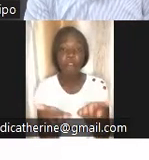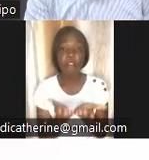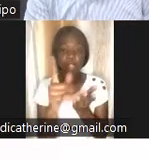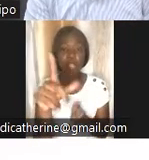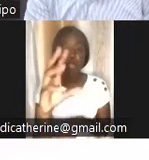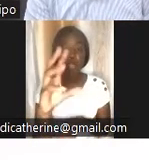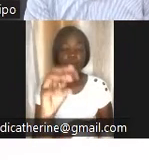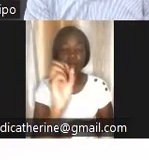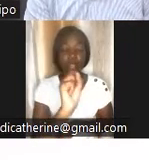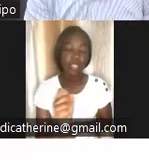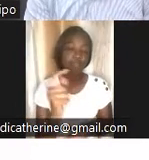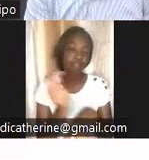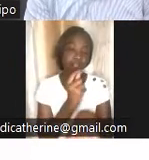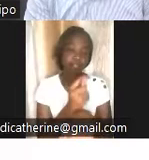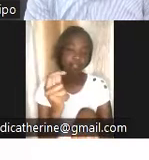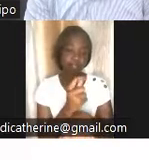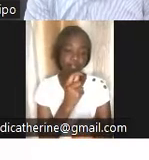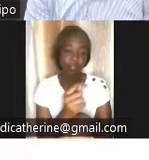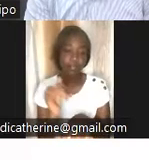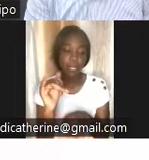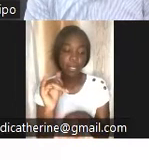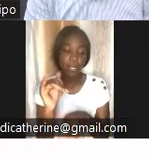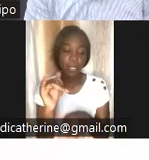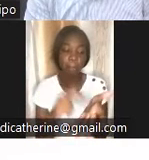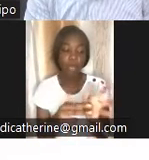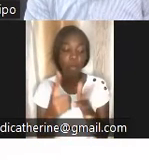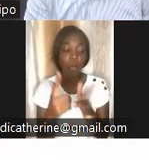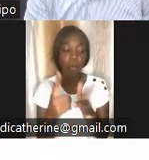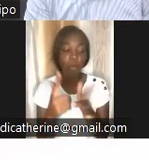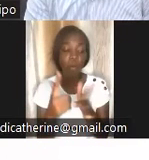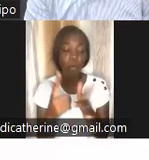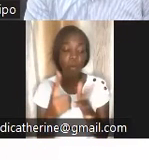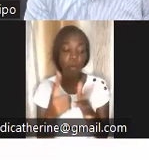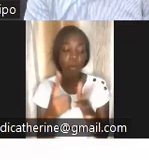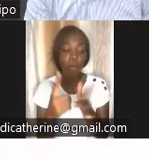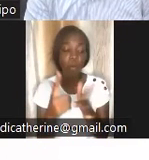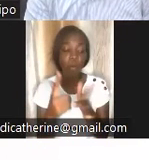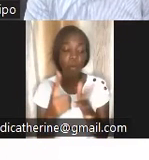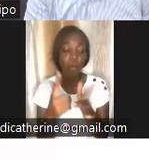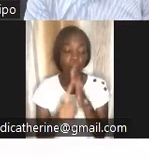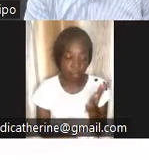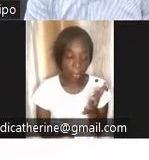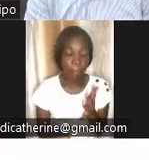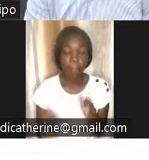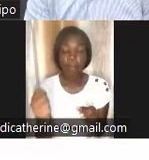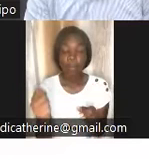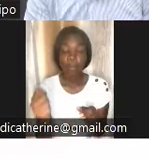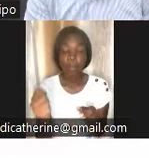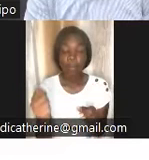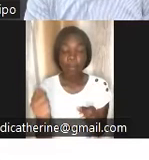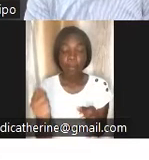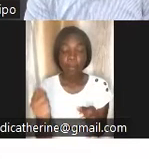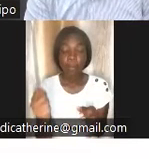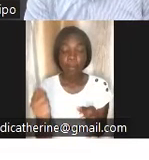to mean they do learning management system. You get to do your trainings